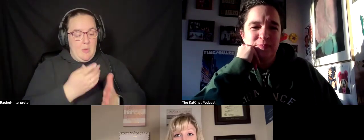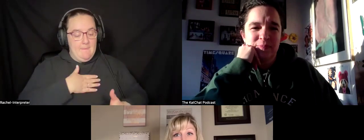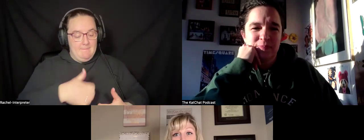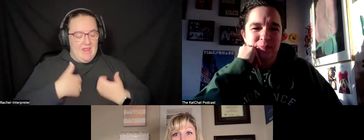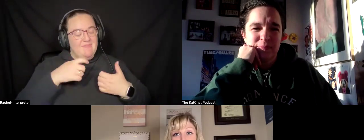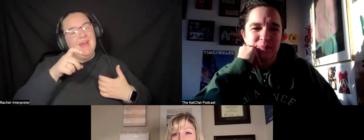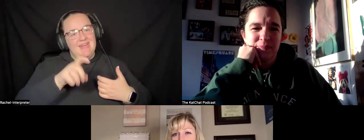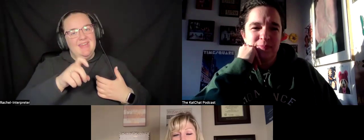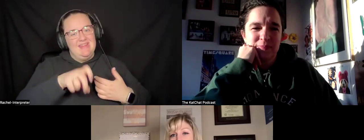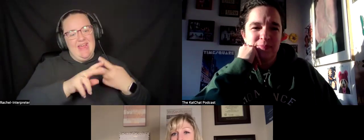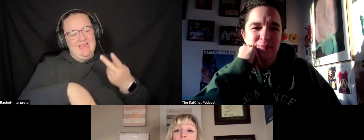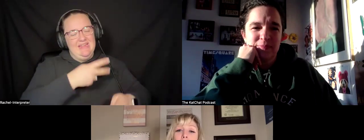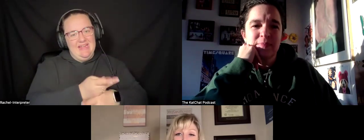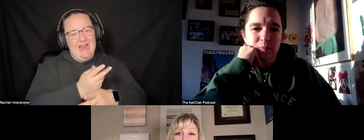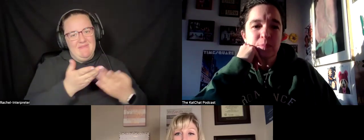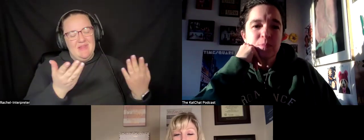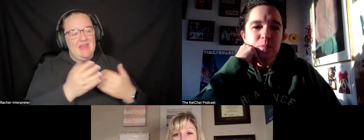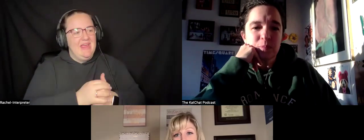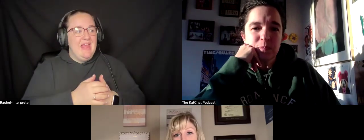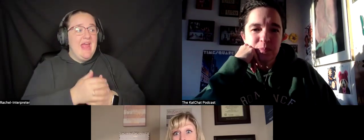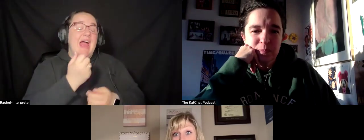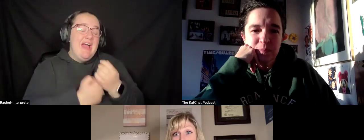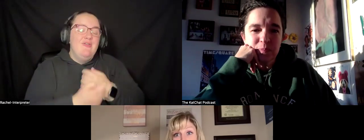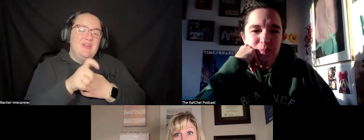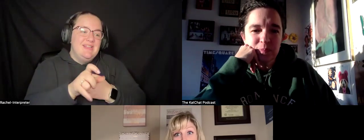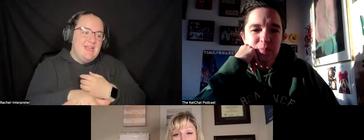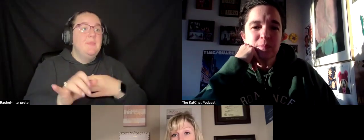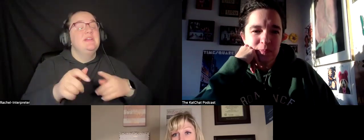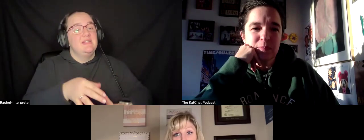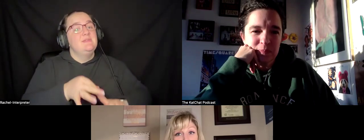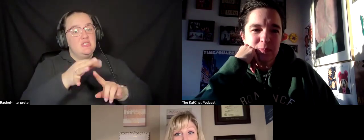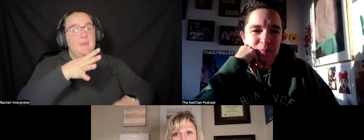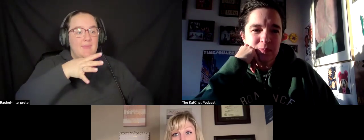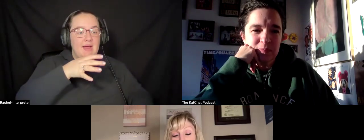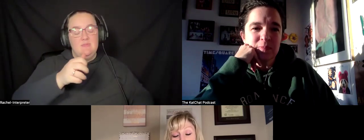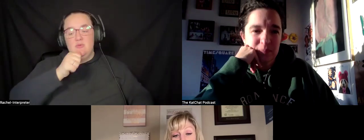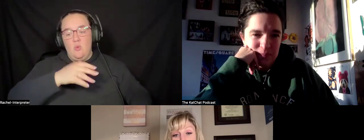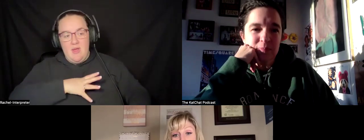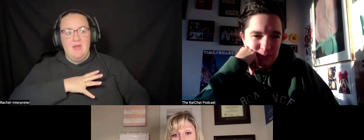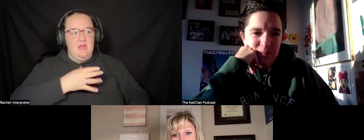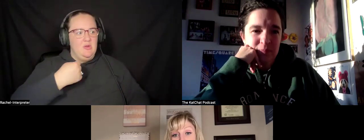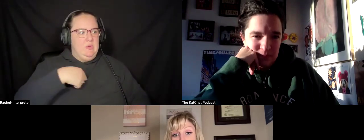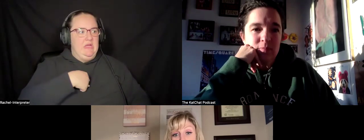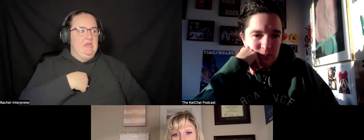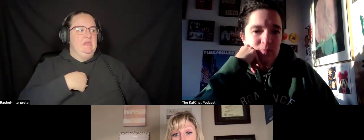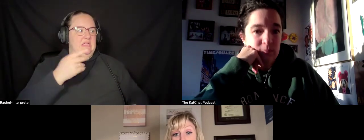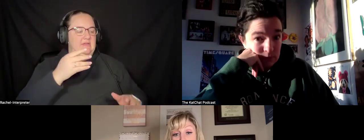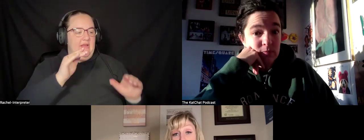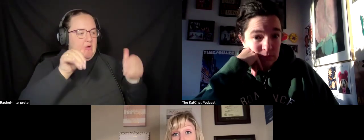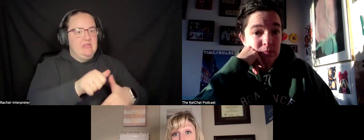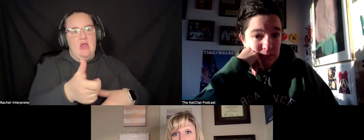needed that too. I think all people, but definitely like moms and women, we can kind of get caught up in things, and there are times when we